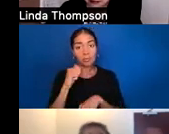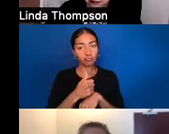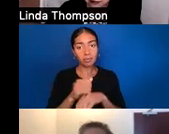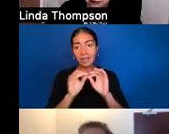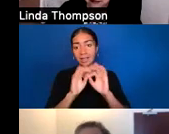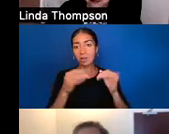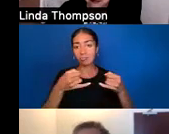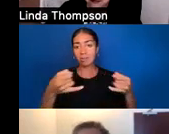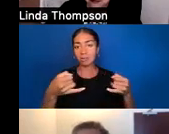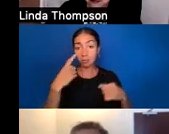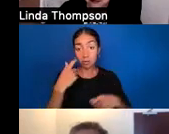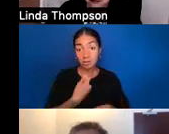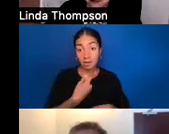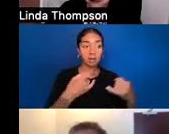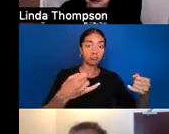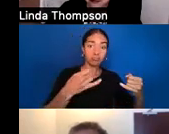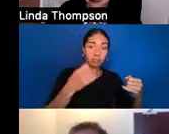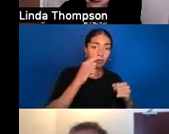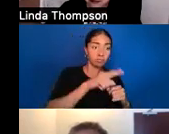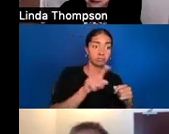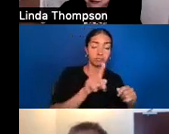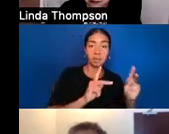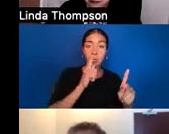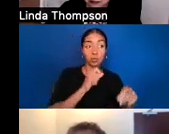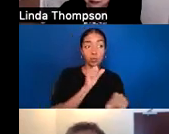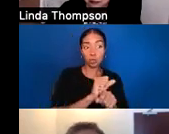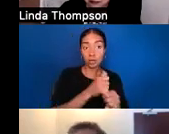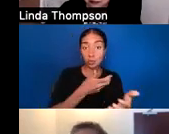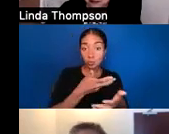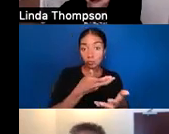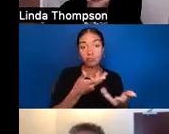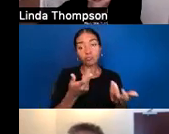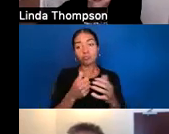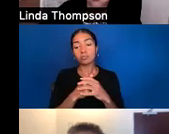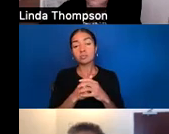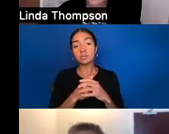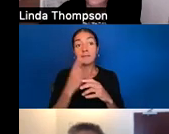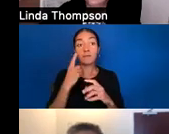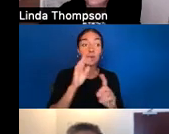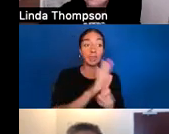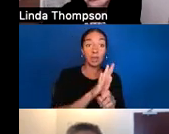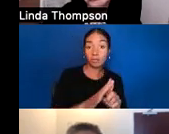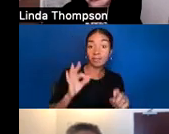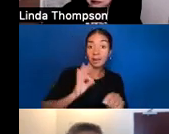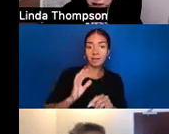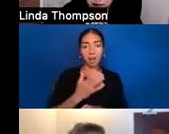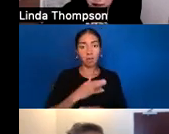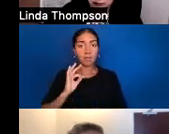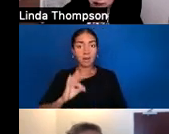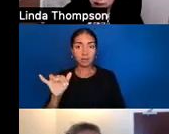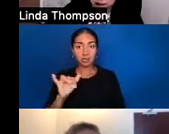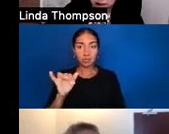and clear boundaries with the folks that we're working with and for their sake and ours, right? Because it's